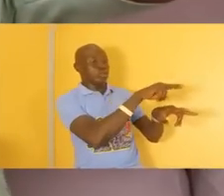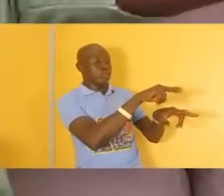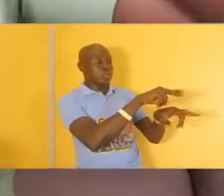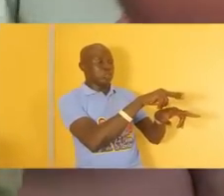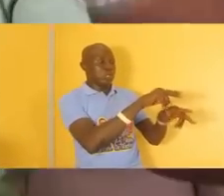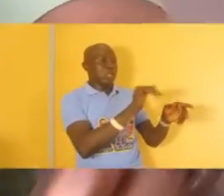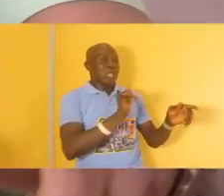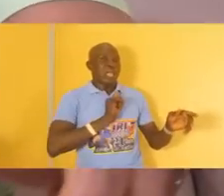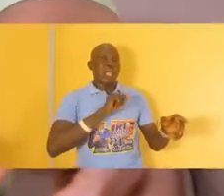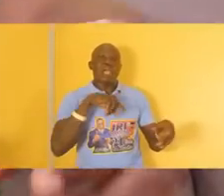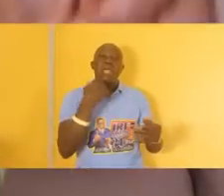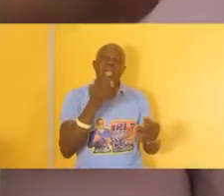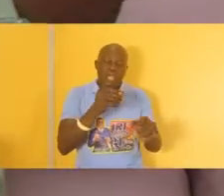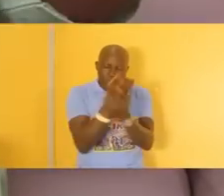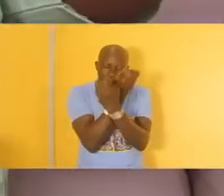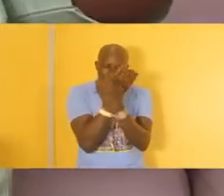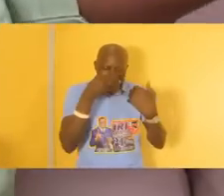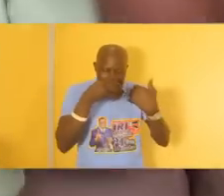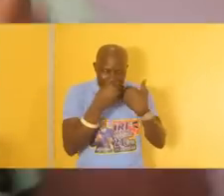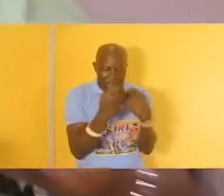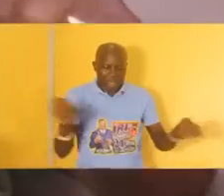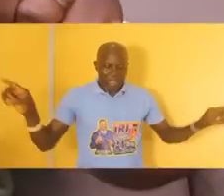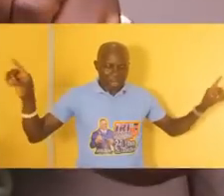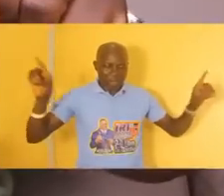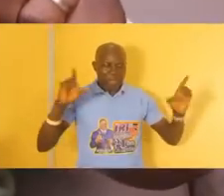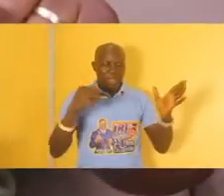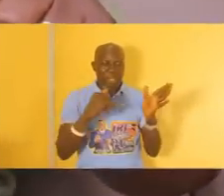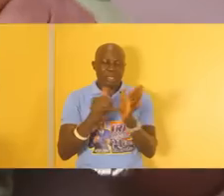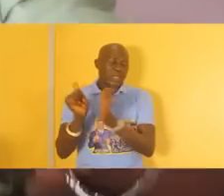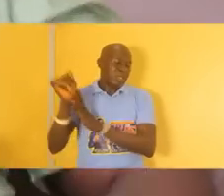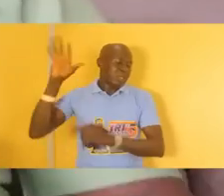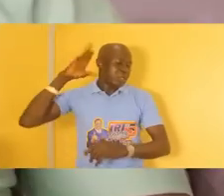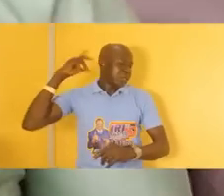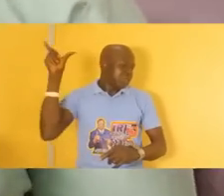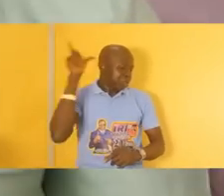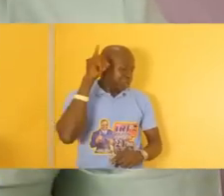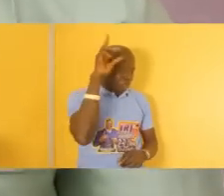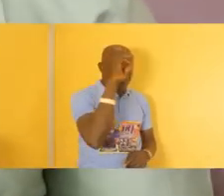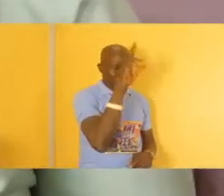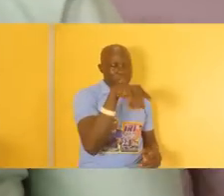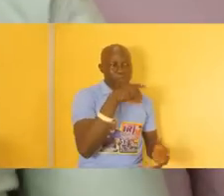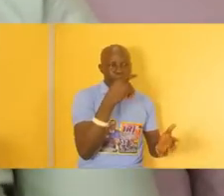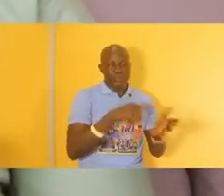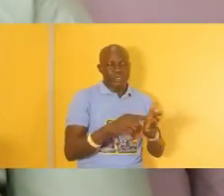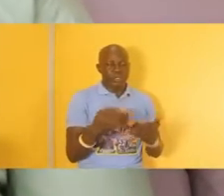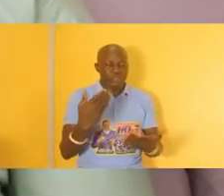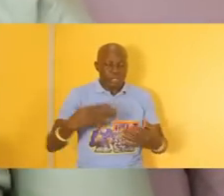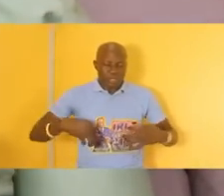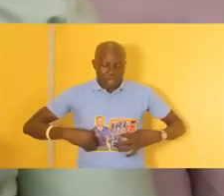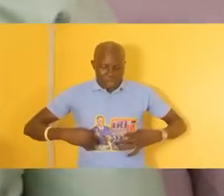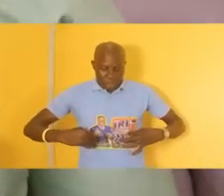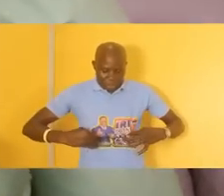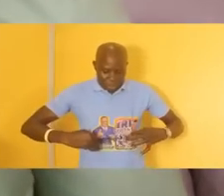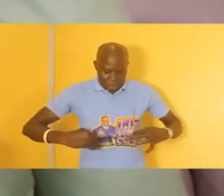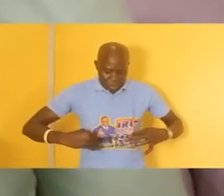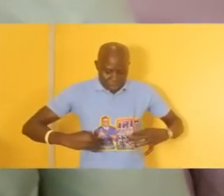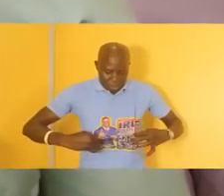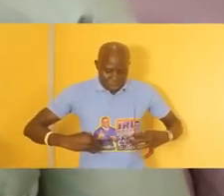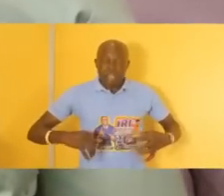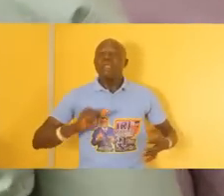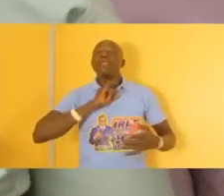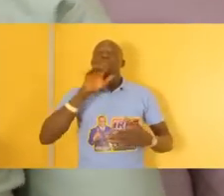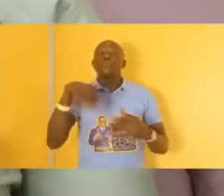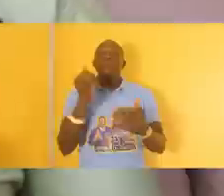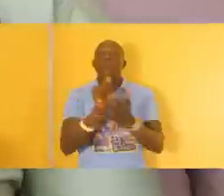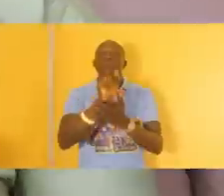on my head. We are so effort in the garden. Where your effort? We are so effort in the garden. Bring out your